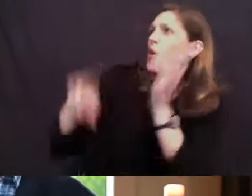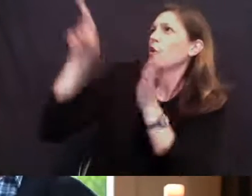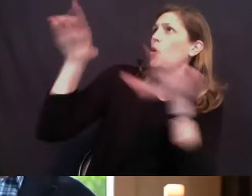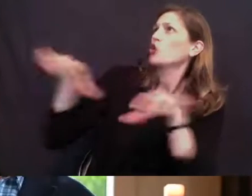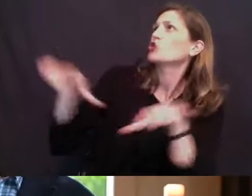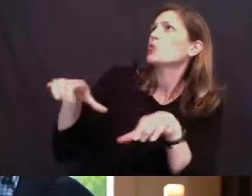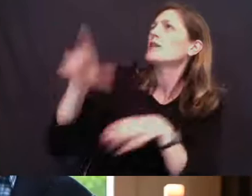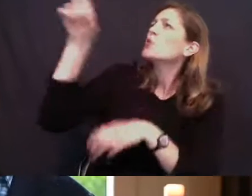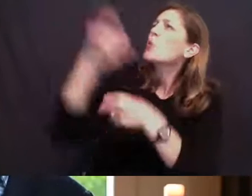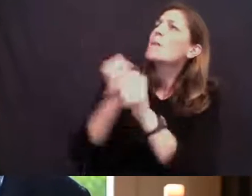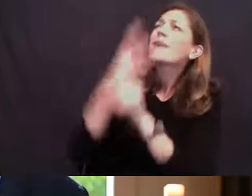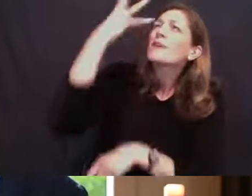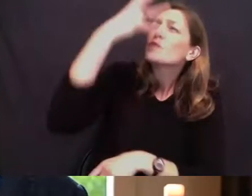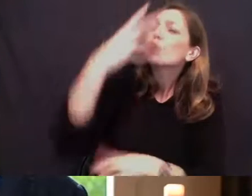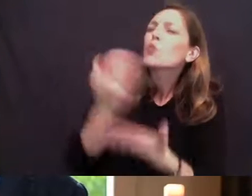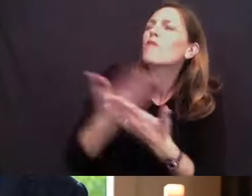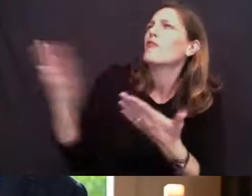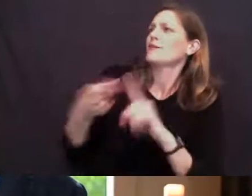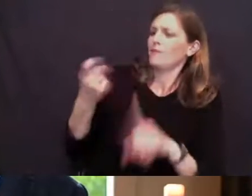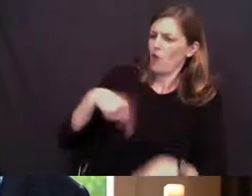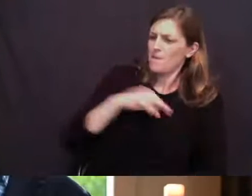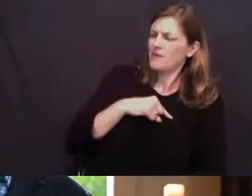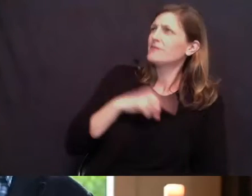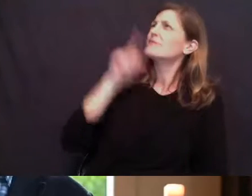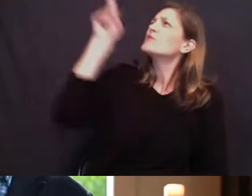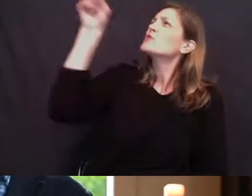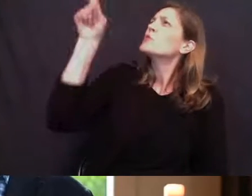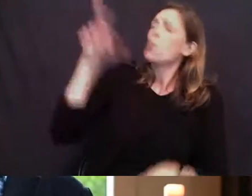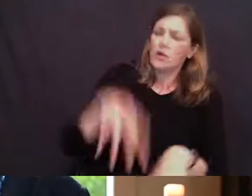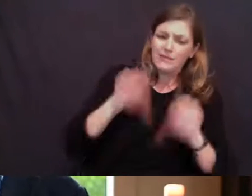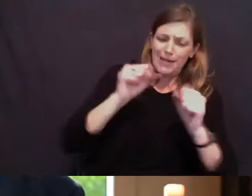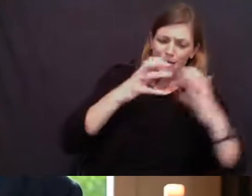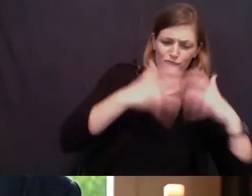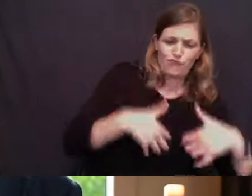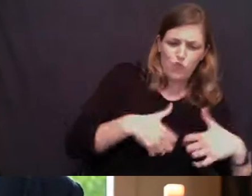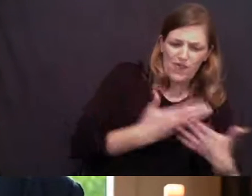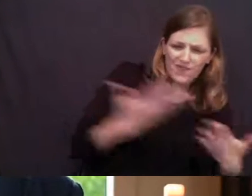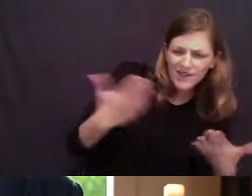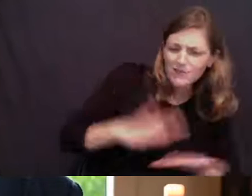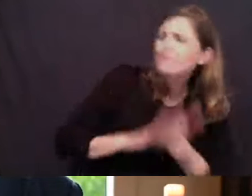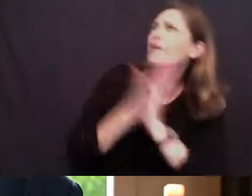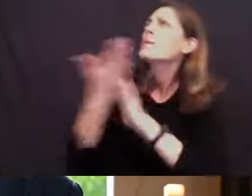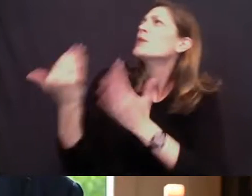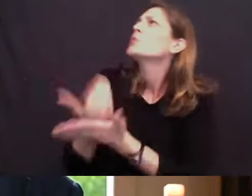making beautiful things out of us, that you are turning broken things into things that are renewed and